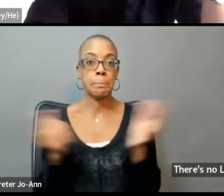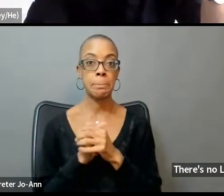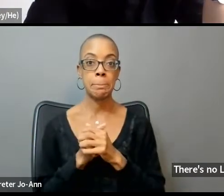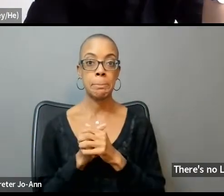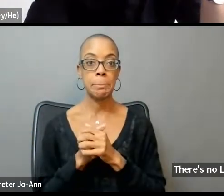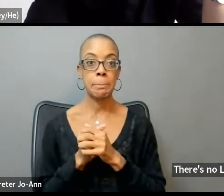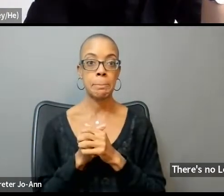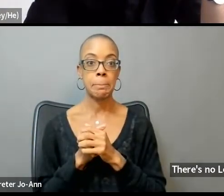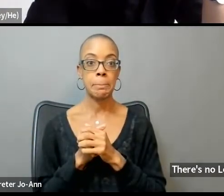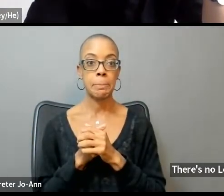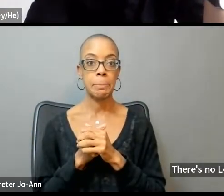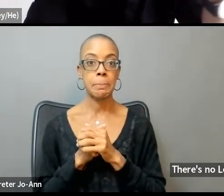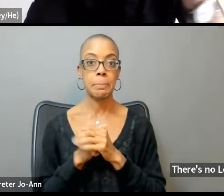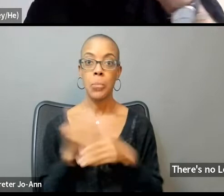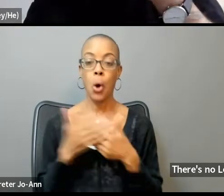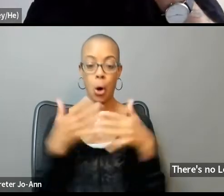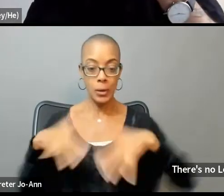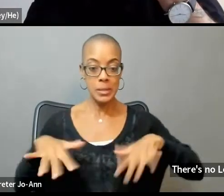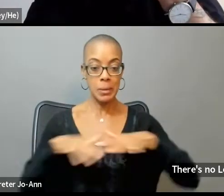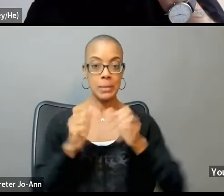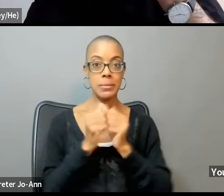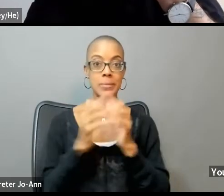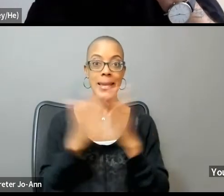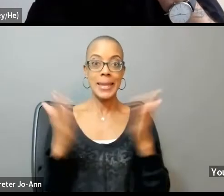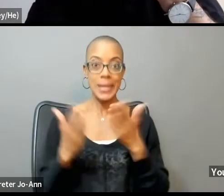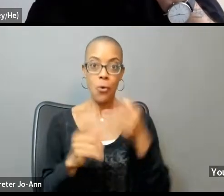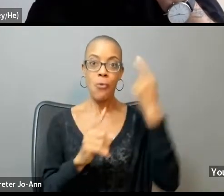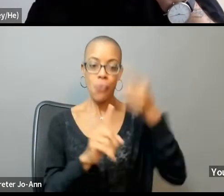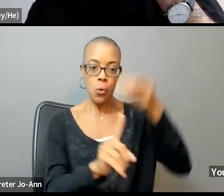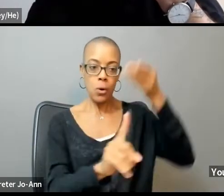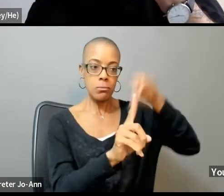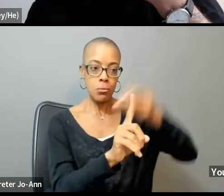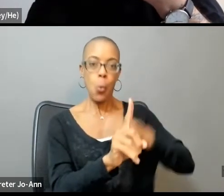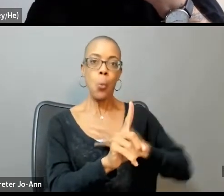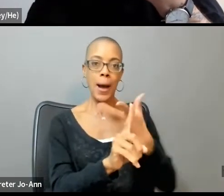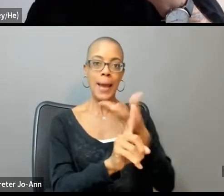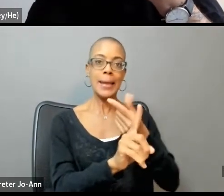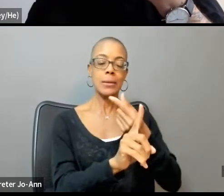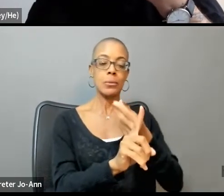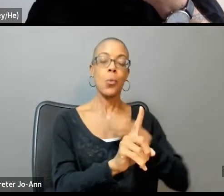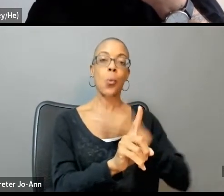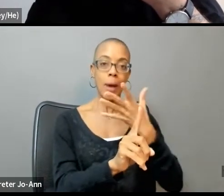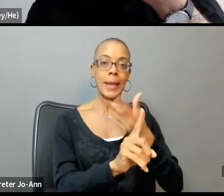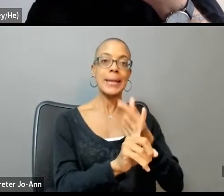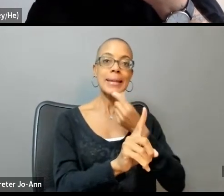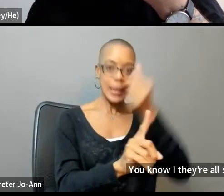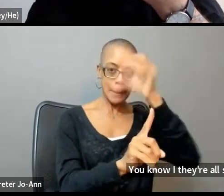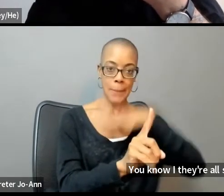All spaces are created here for white gay men. And then when you speak about it,